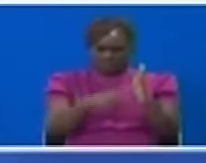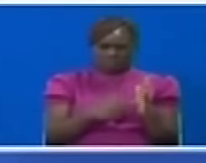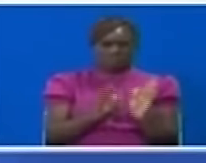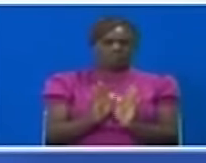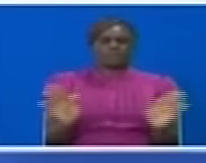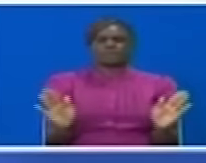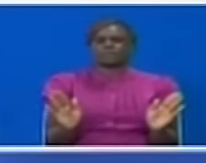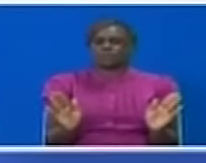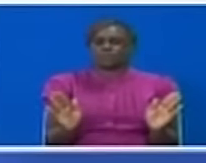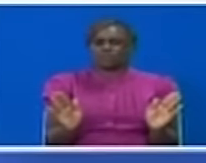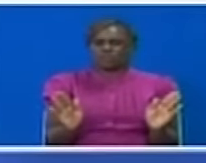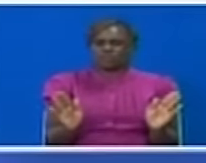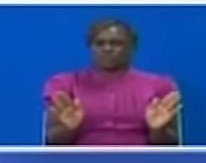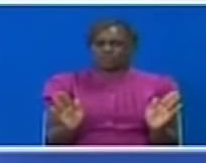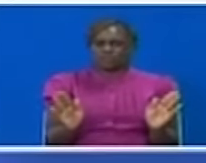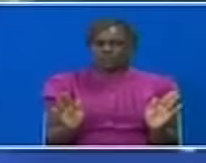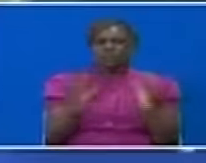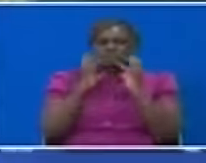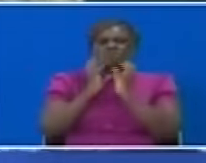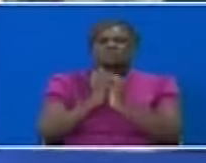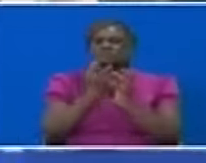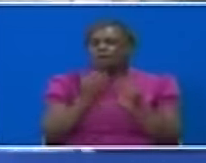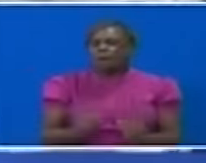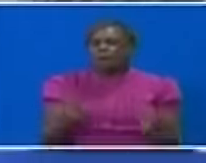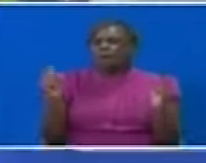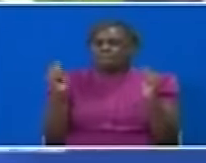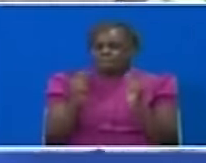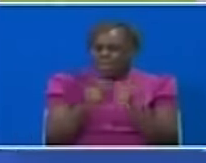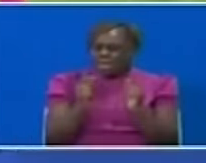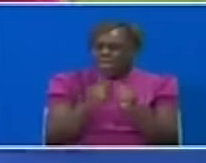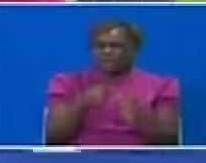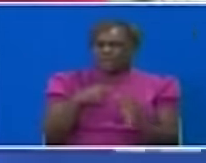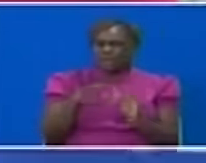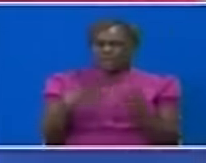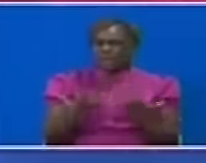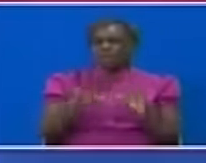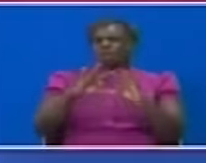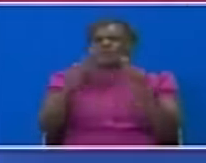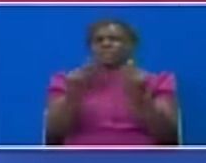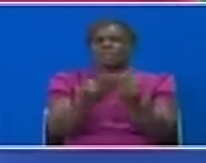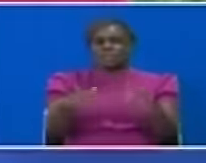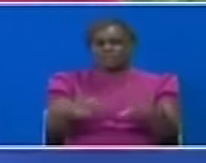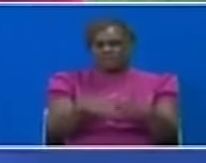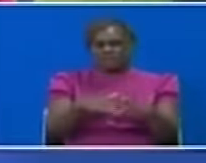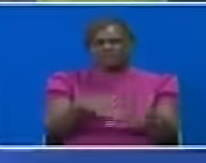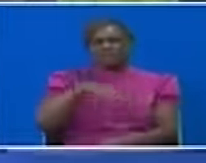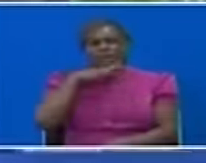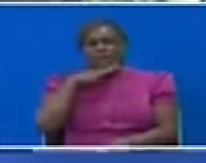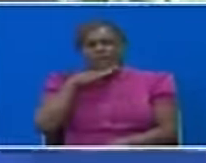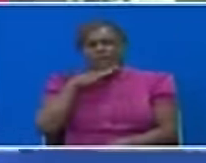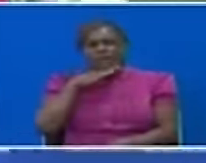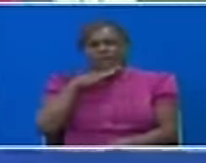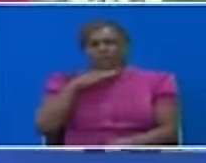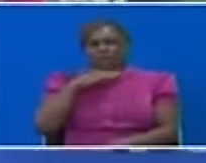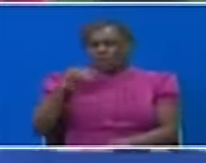Sile ukiangalia ndefu ni refu sana. But the pain is felt most by the families of all those slain. The widow of the